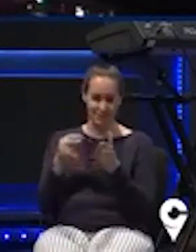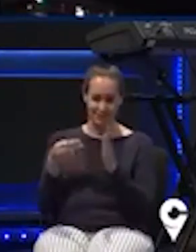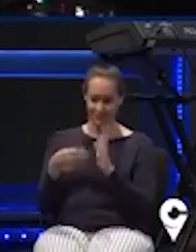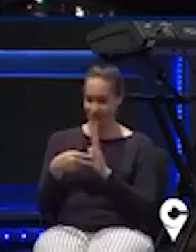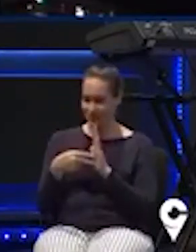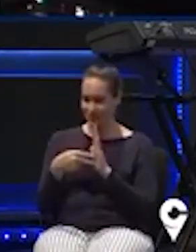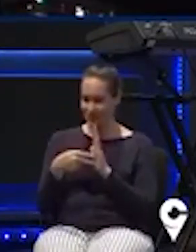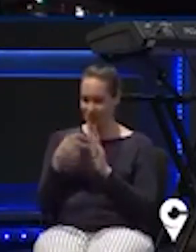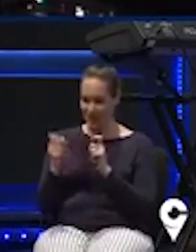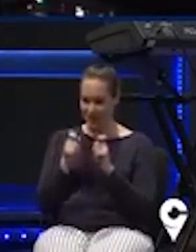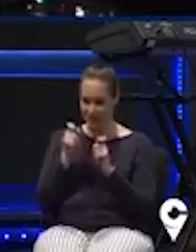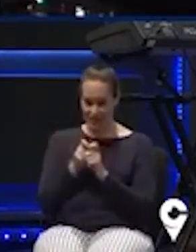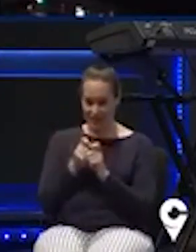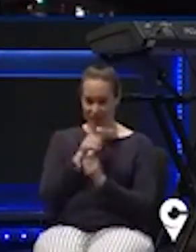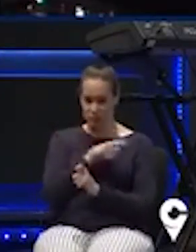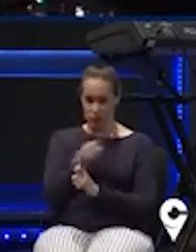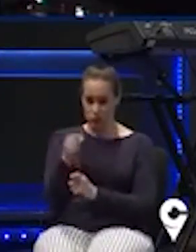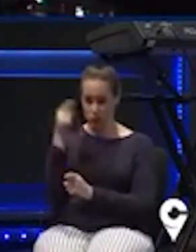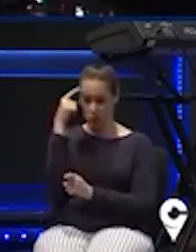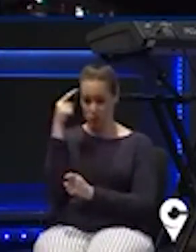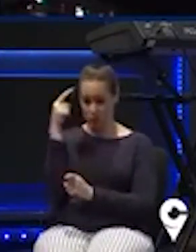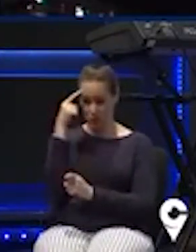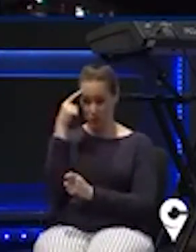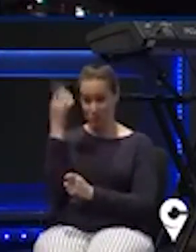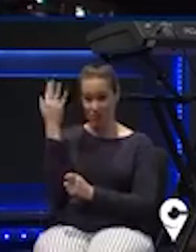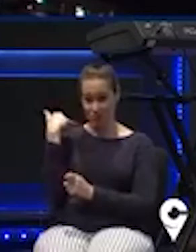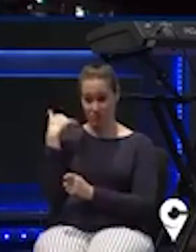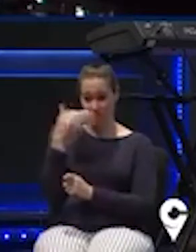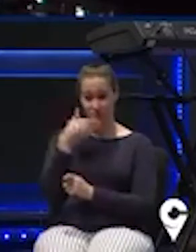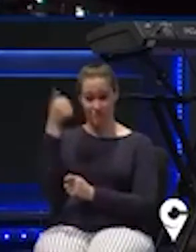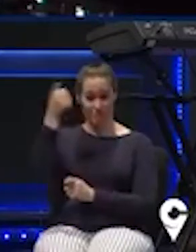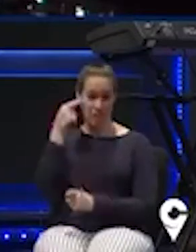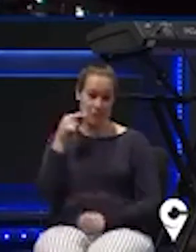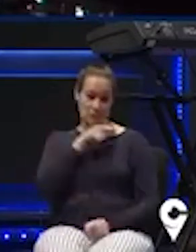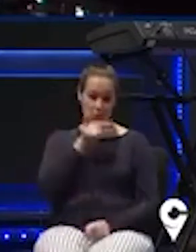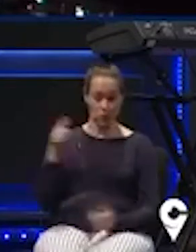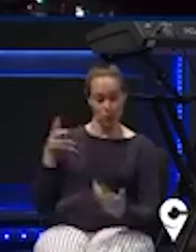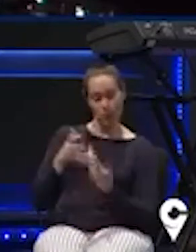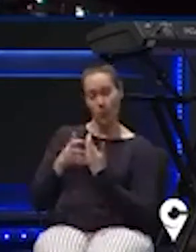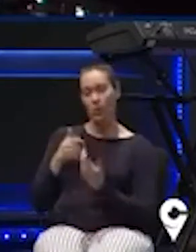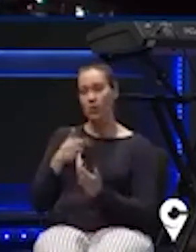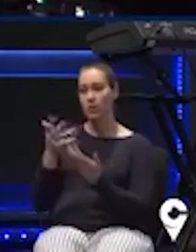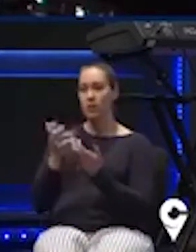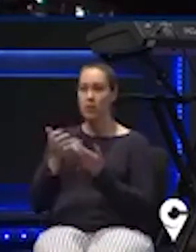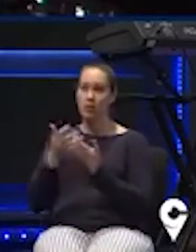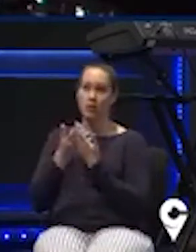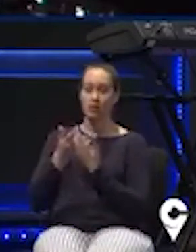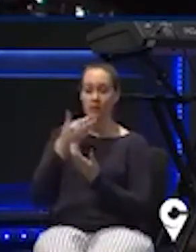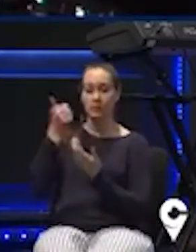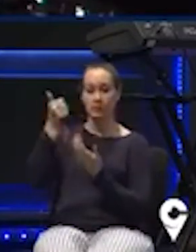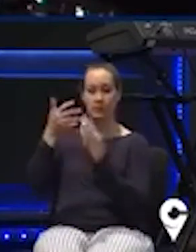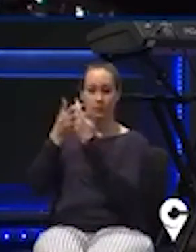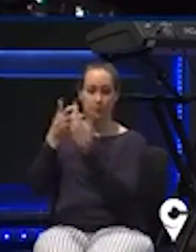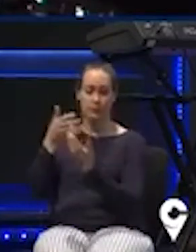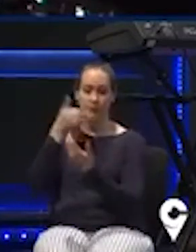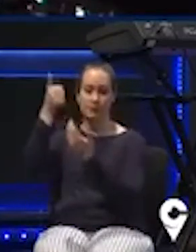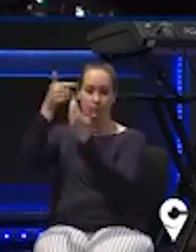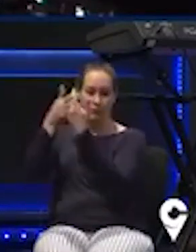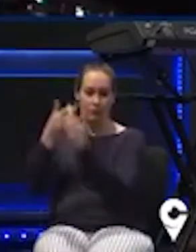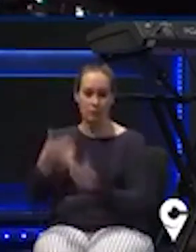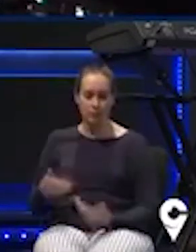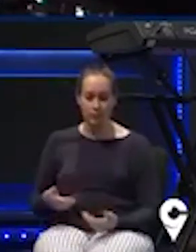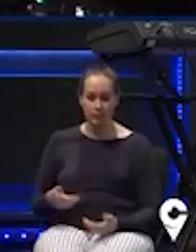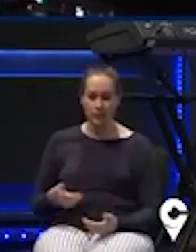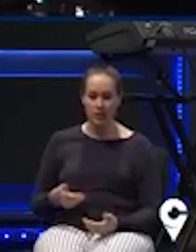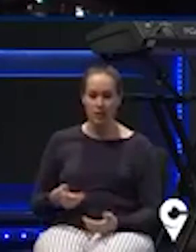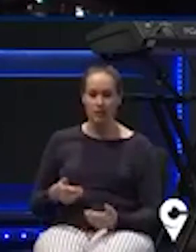mean exactly what you believe to be the best for you? There are times there is a kingdom purpose that is greater than